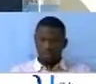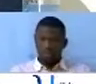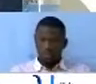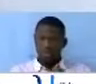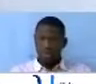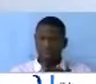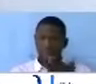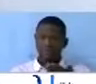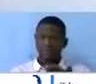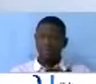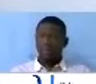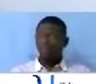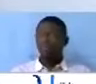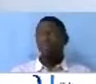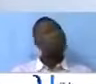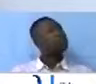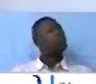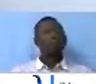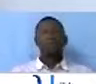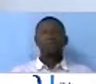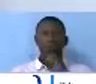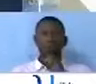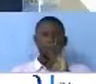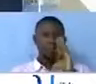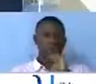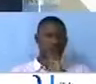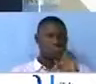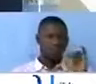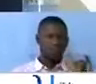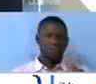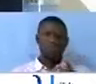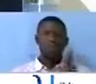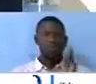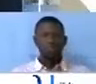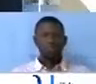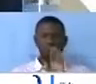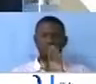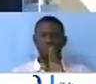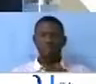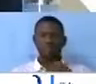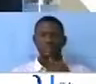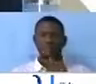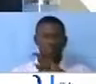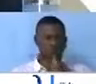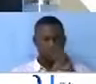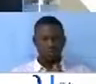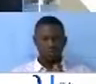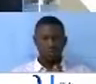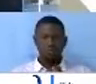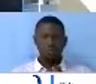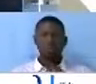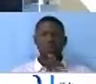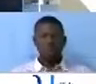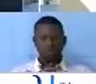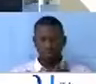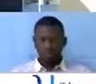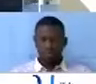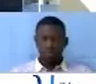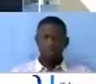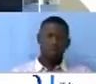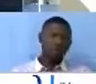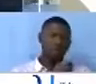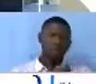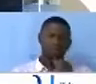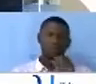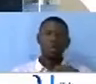That's the problem here, Mr. Barry. Sorry. We have to wait for the question to interpret it and then you answer. Were they tortured at